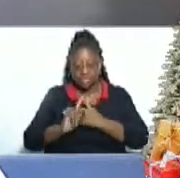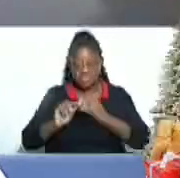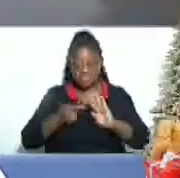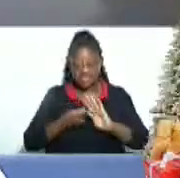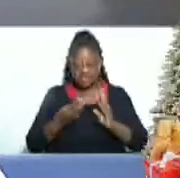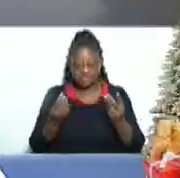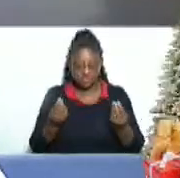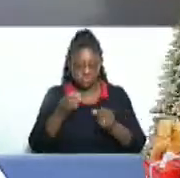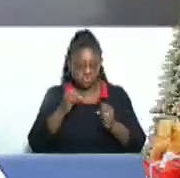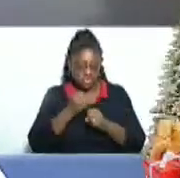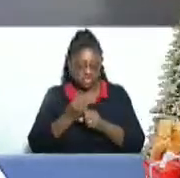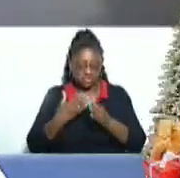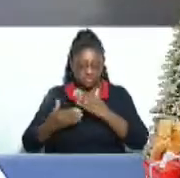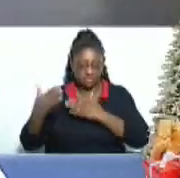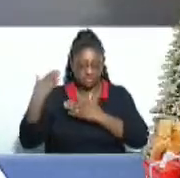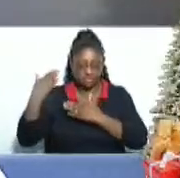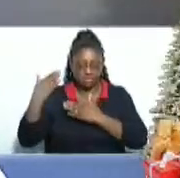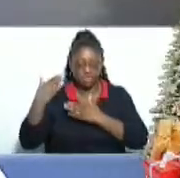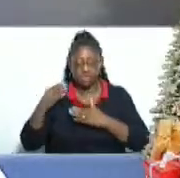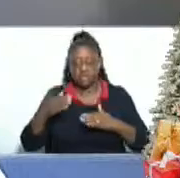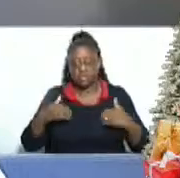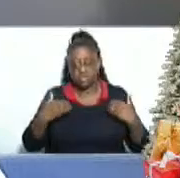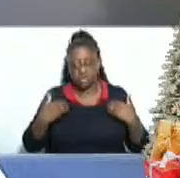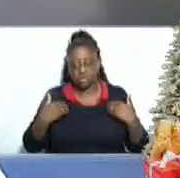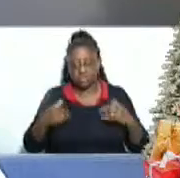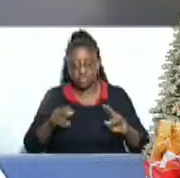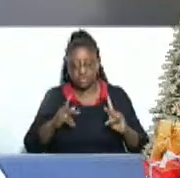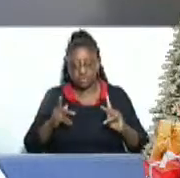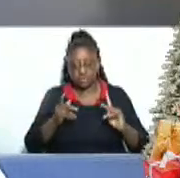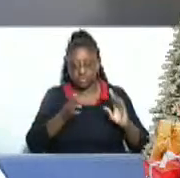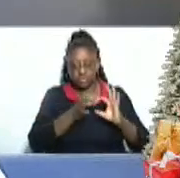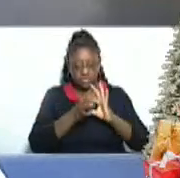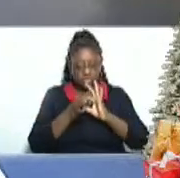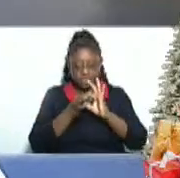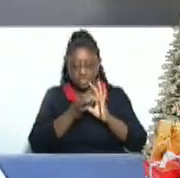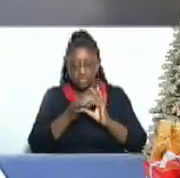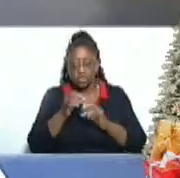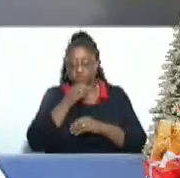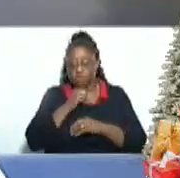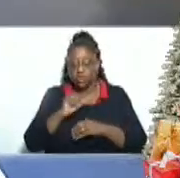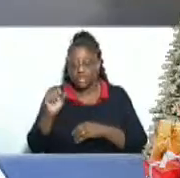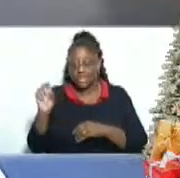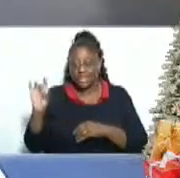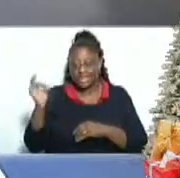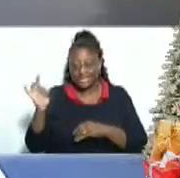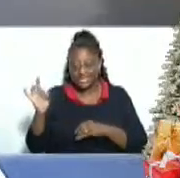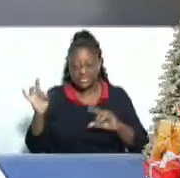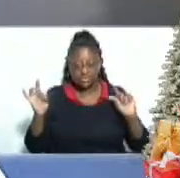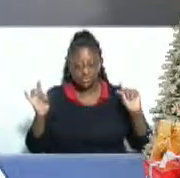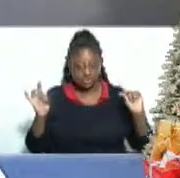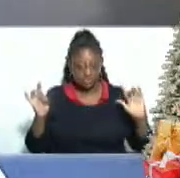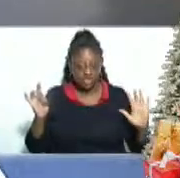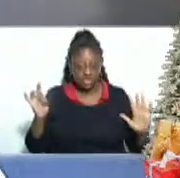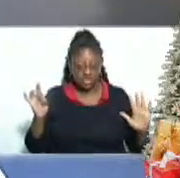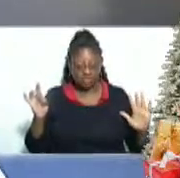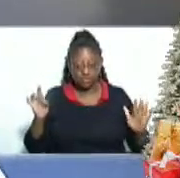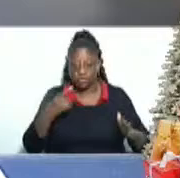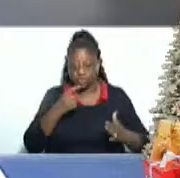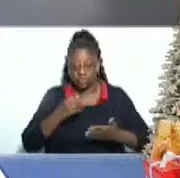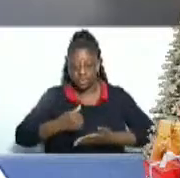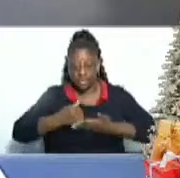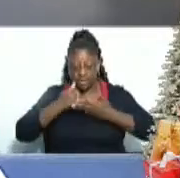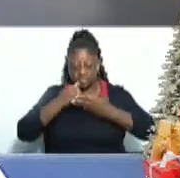several years ago, made up of youth volunteers ages 18 to 25 years who primarily assist private and